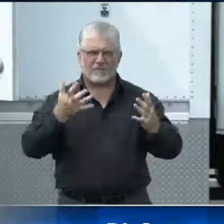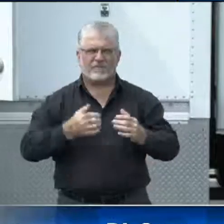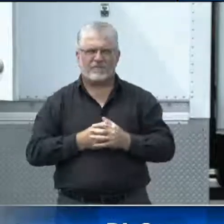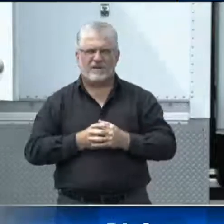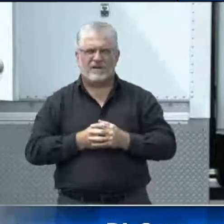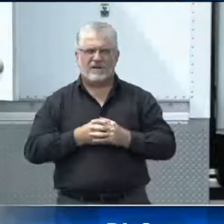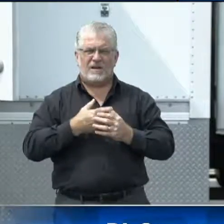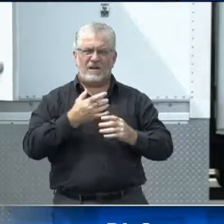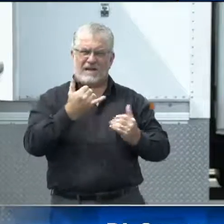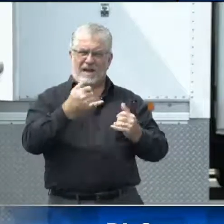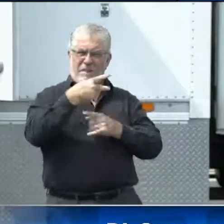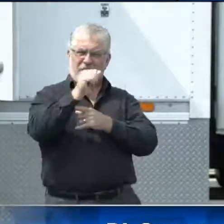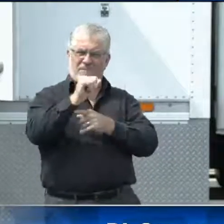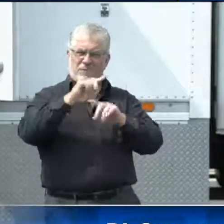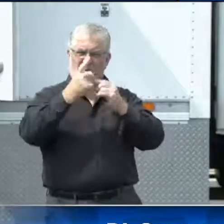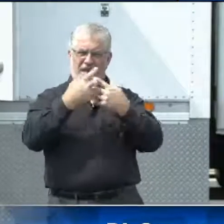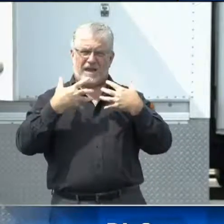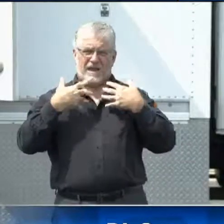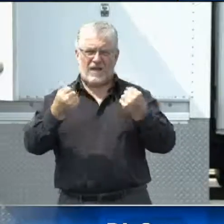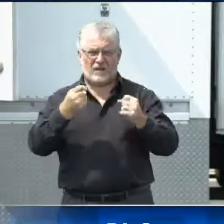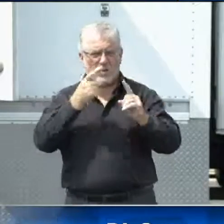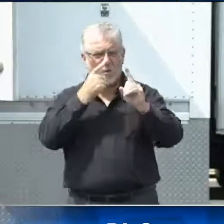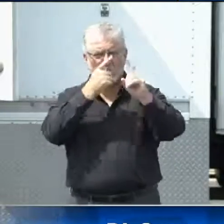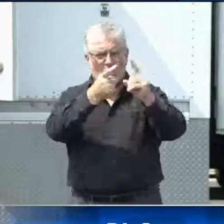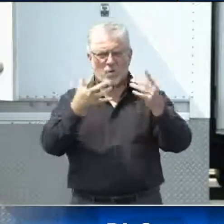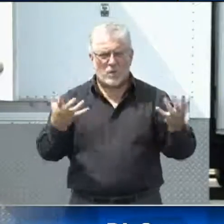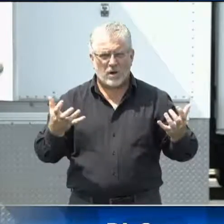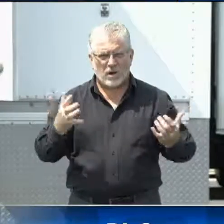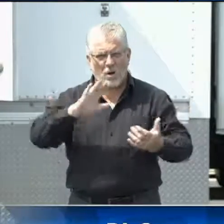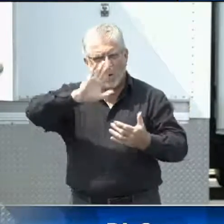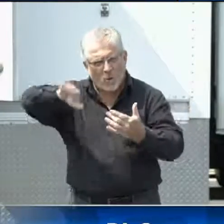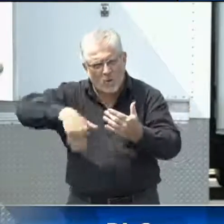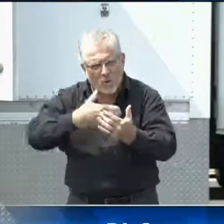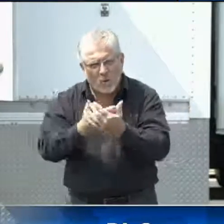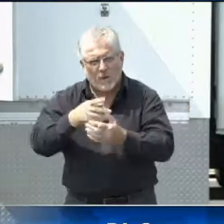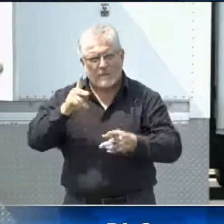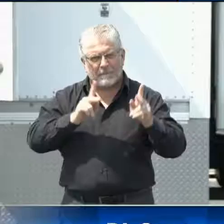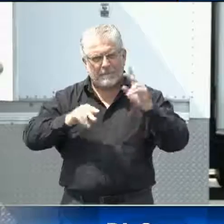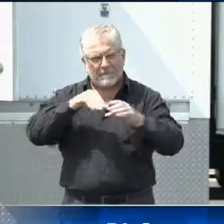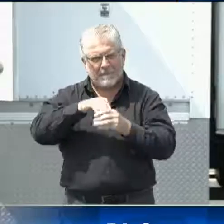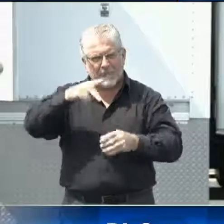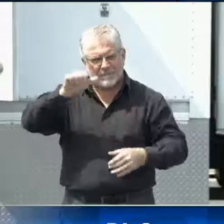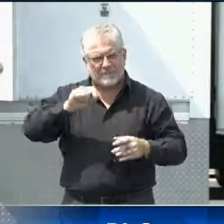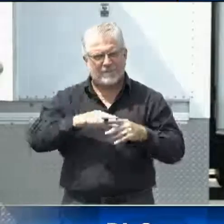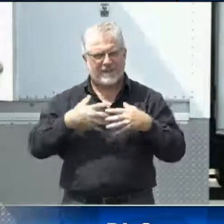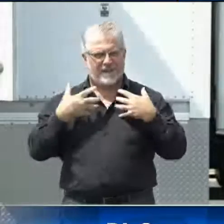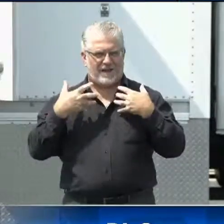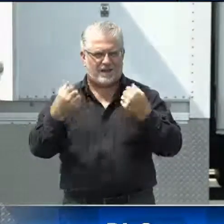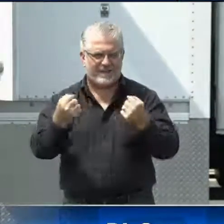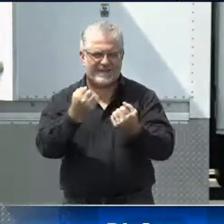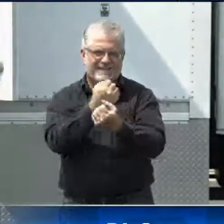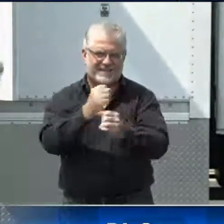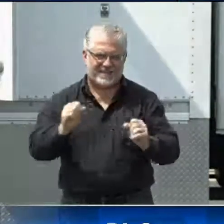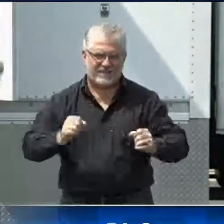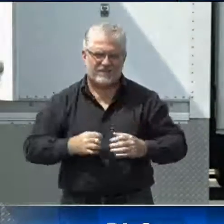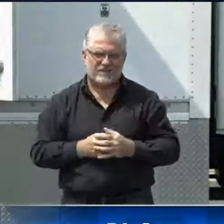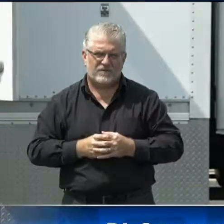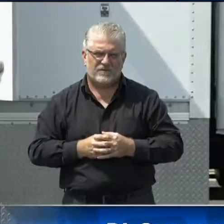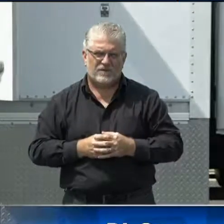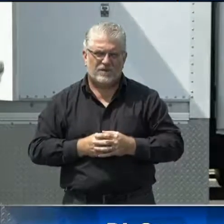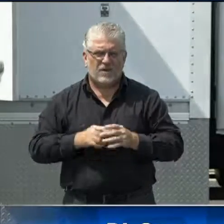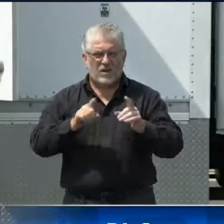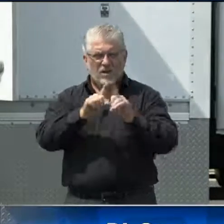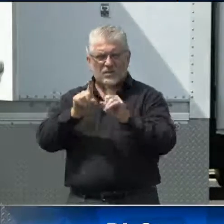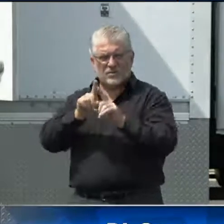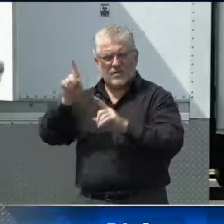healthy Pennsylvania for all. It is also furthering the Wolf administration's